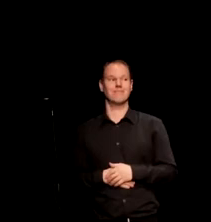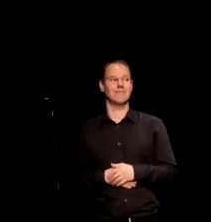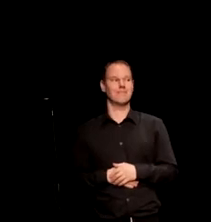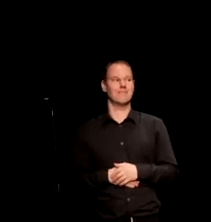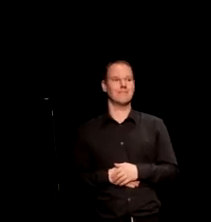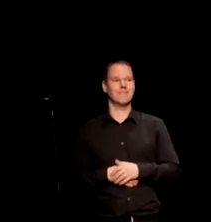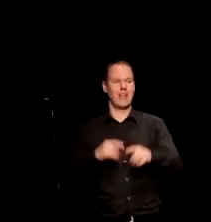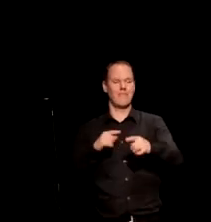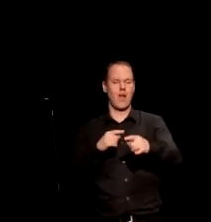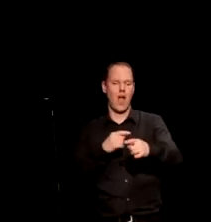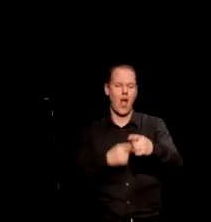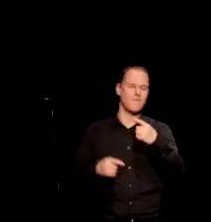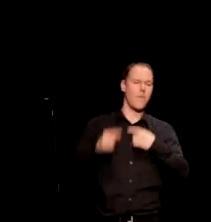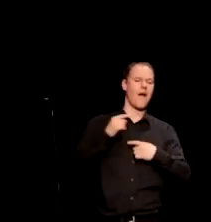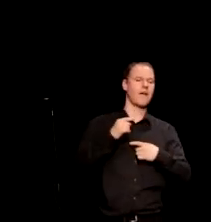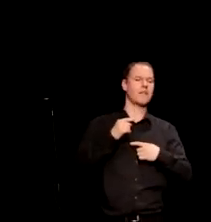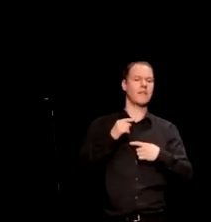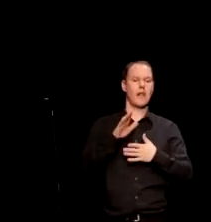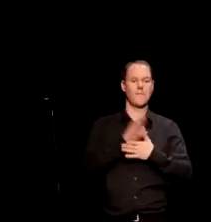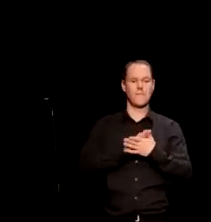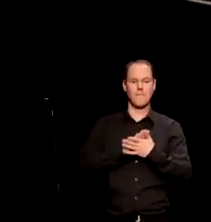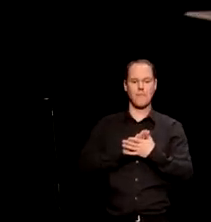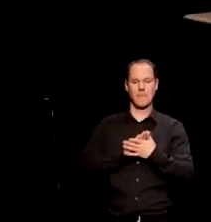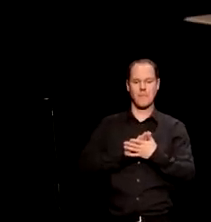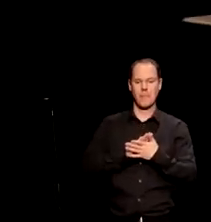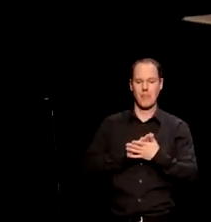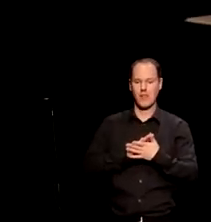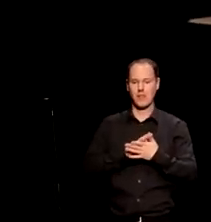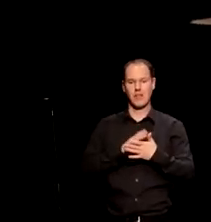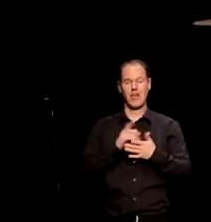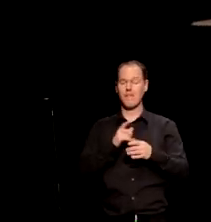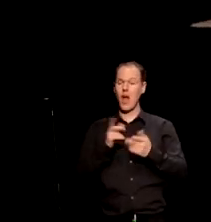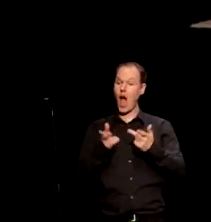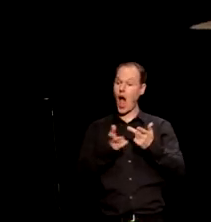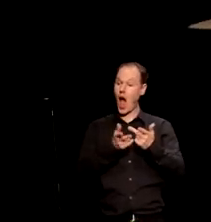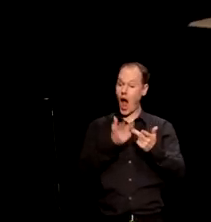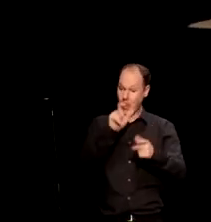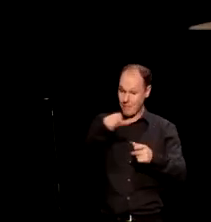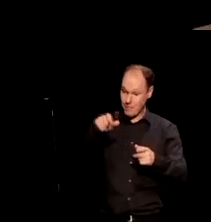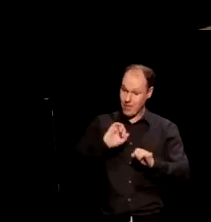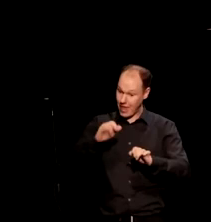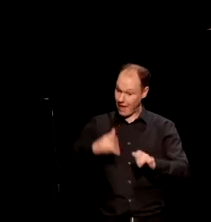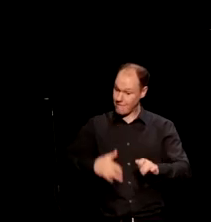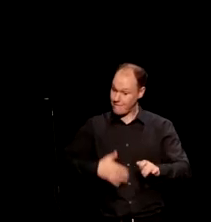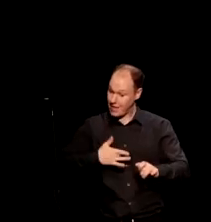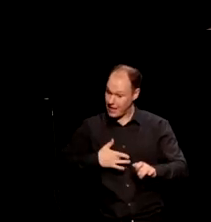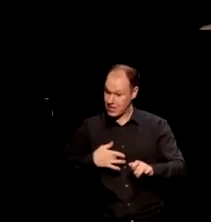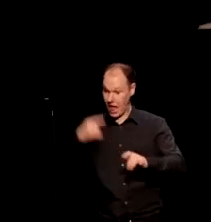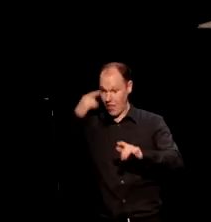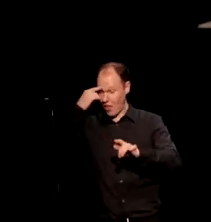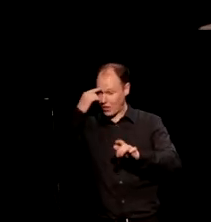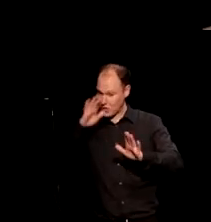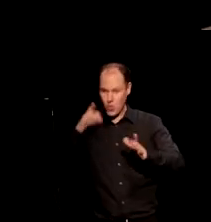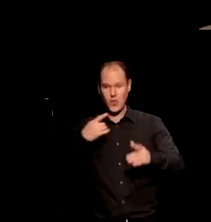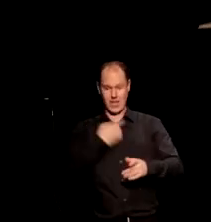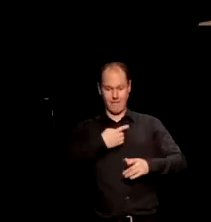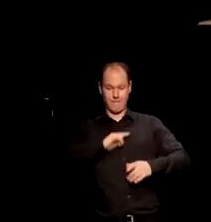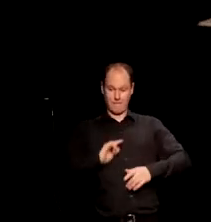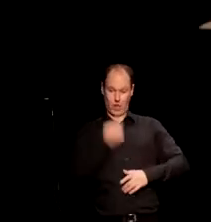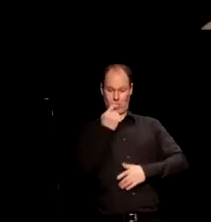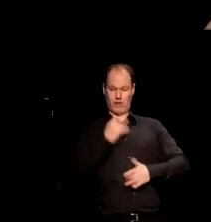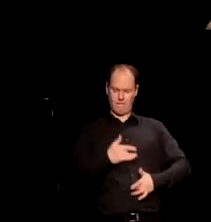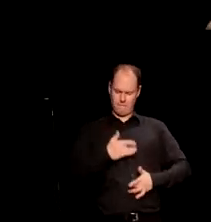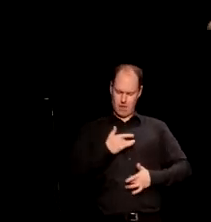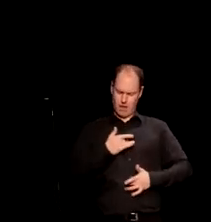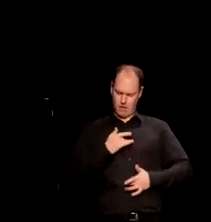Because if you go the other way around, what you're doing is you're imbibing other people's feelings and other people's thoughts. You need to come to it fresh,